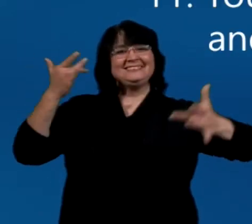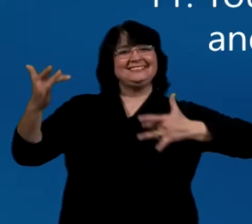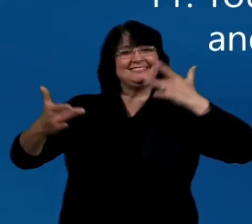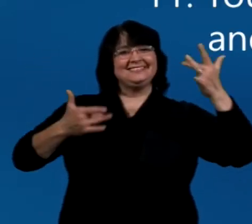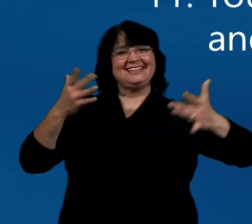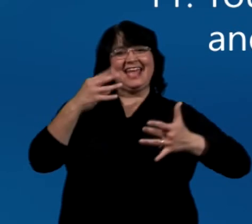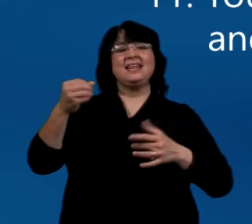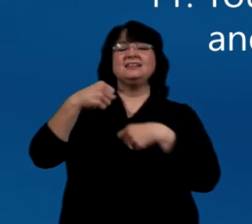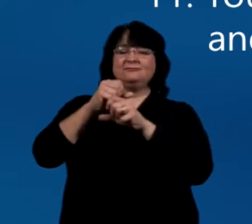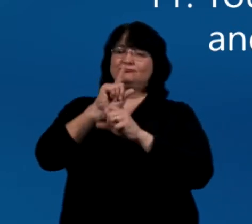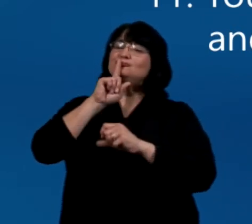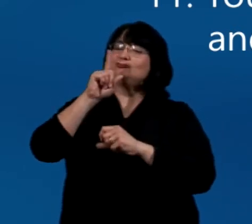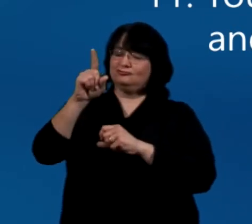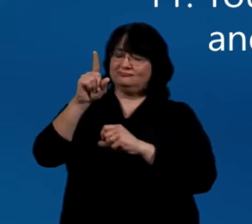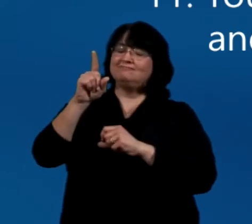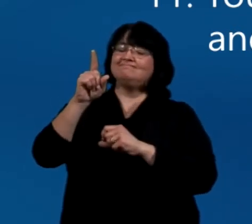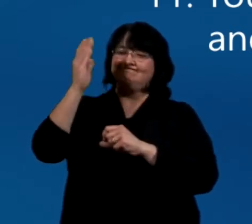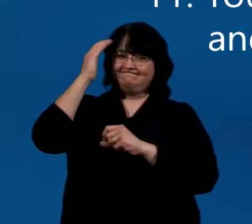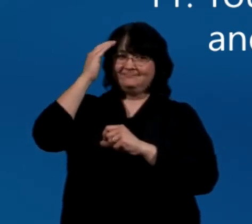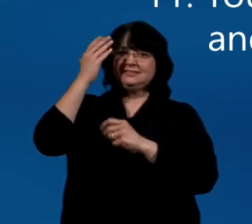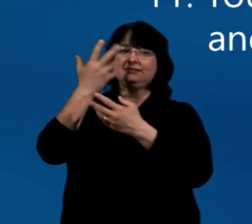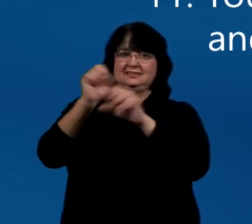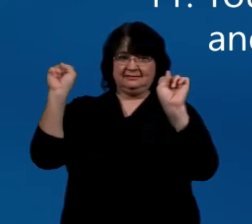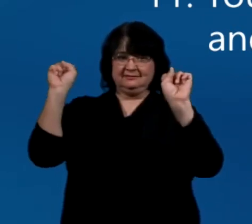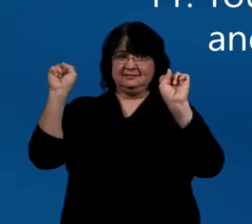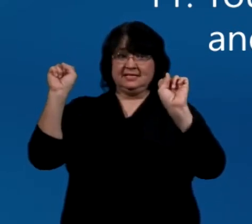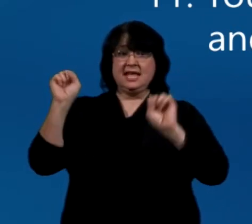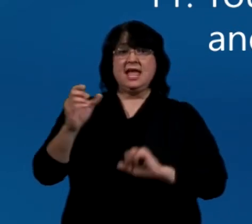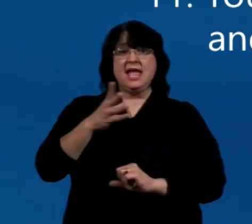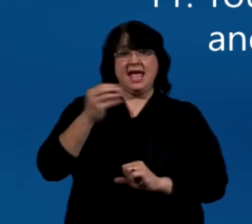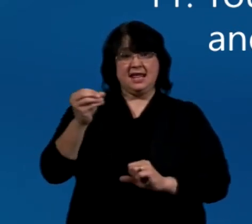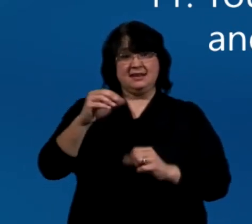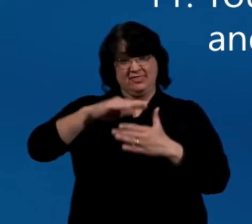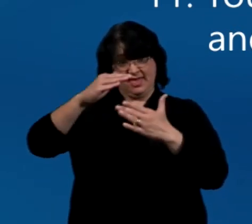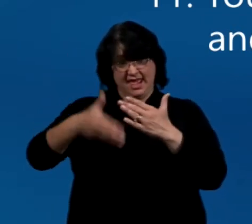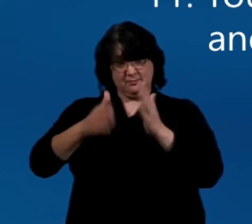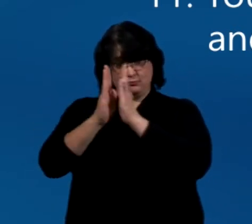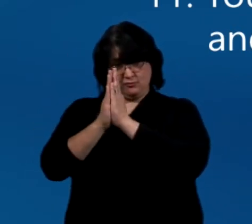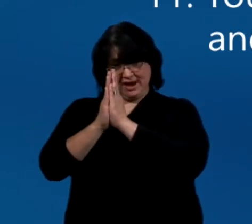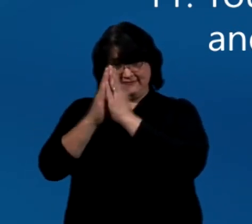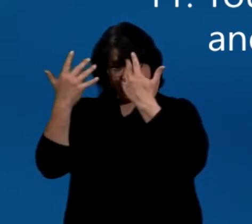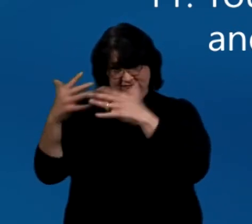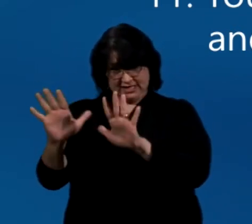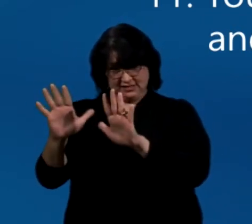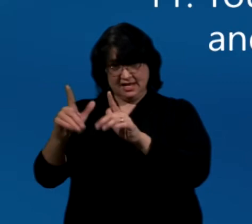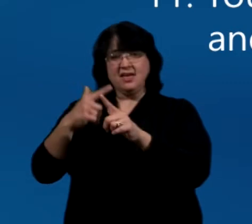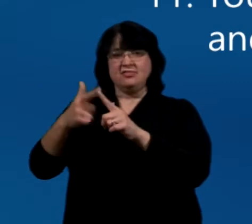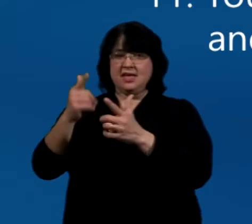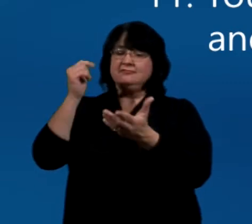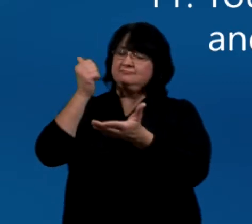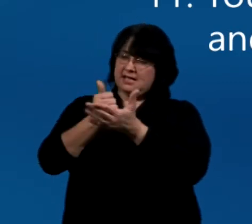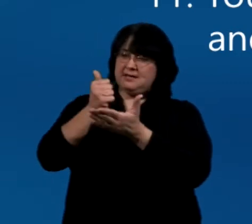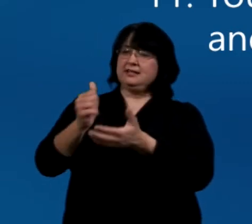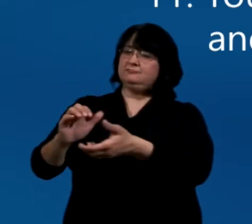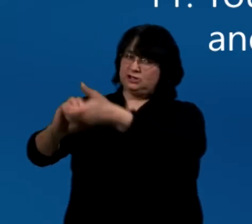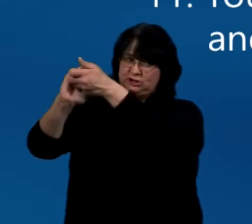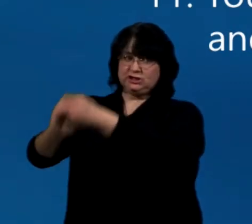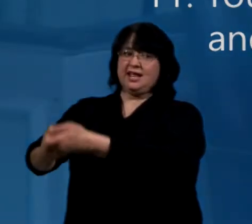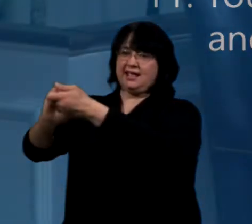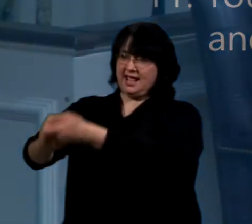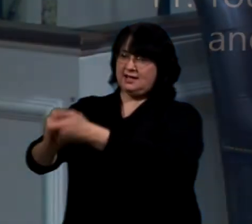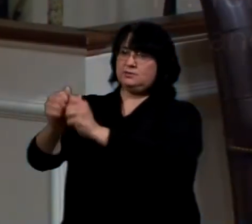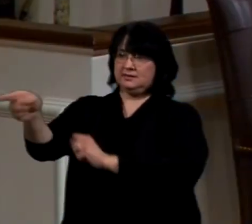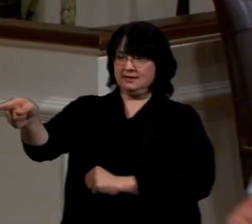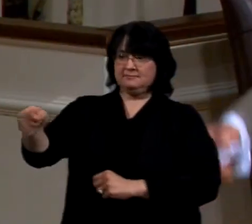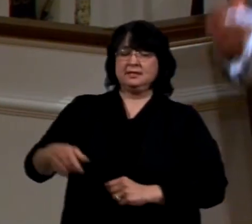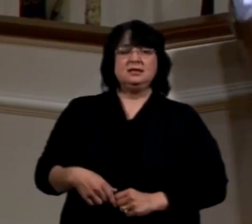and assurance. And now, at the end of that, you're going to say amen to that prayer and shake their hand. When you